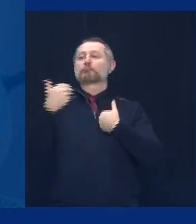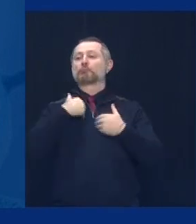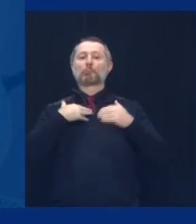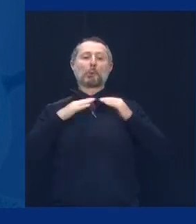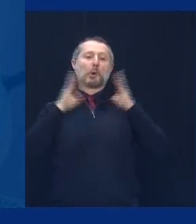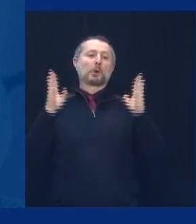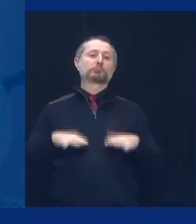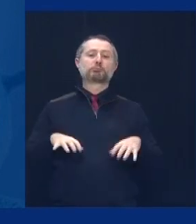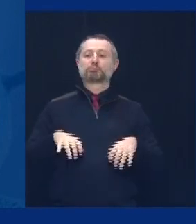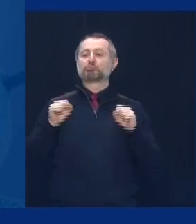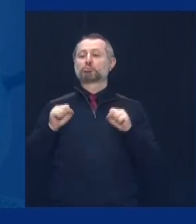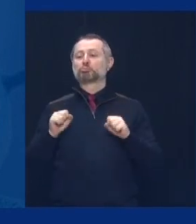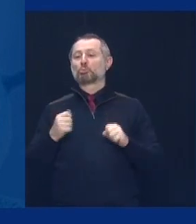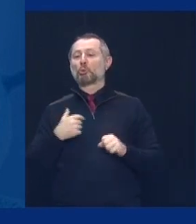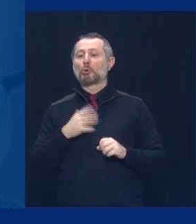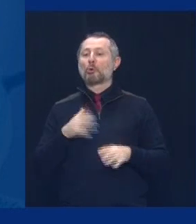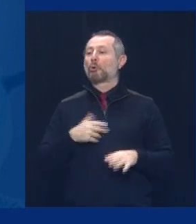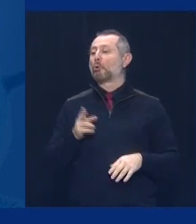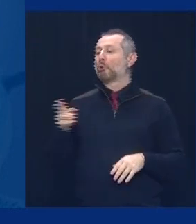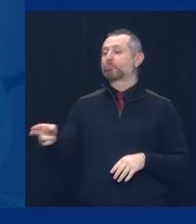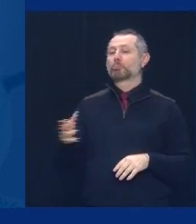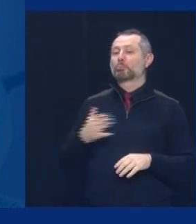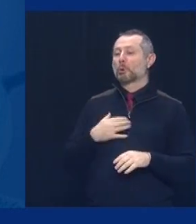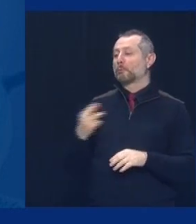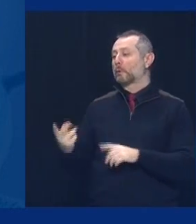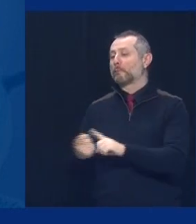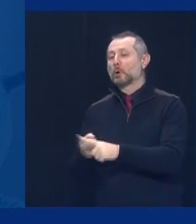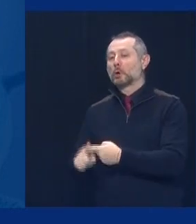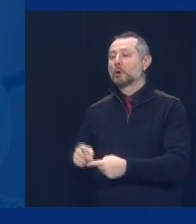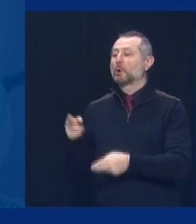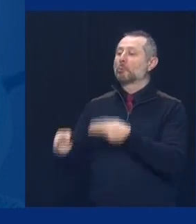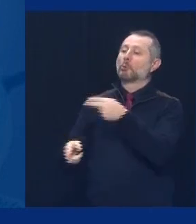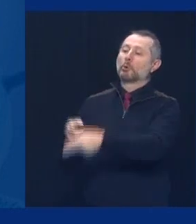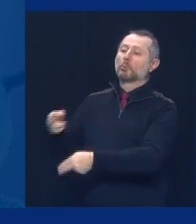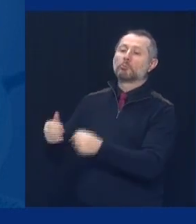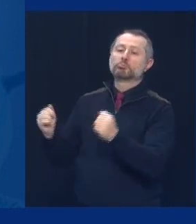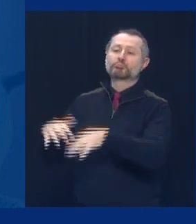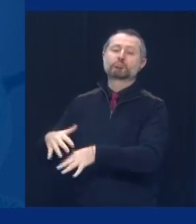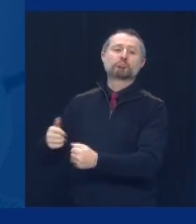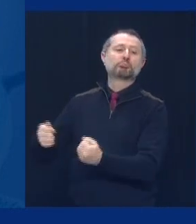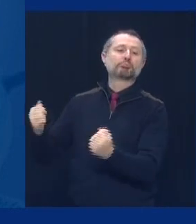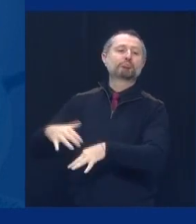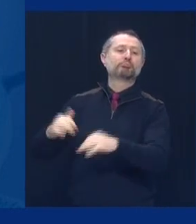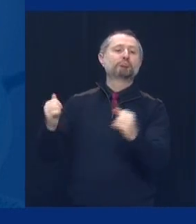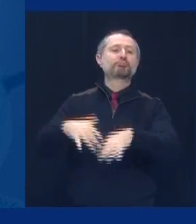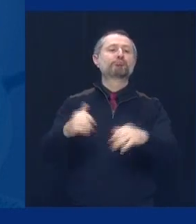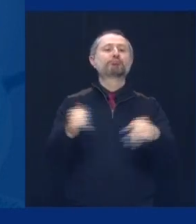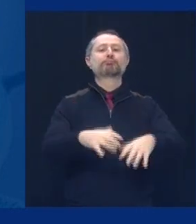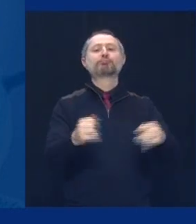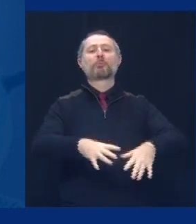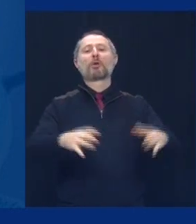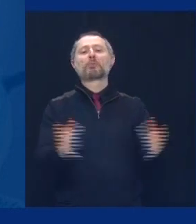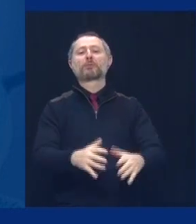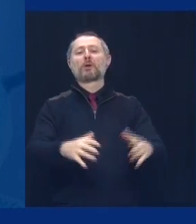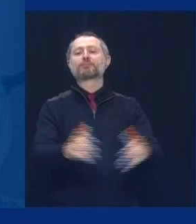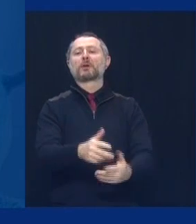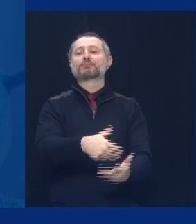to Robert's house. We'll invite our friends. We'll invite our family. Compound that by the holiday